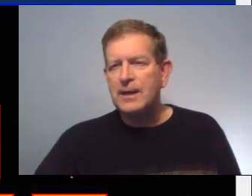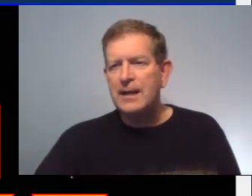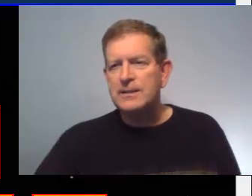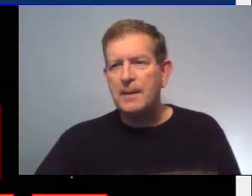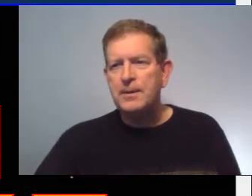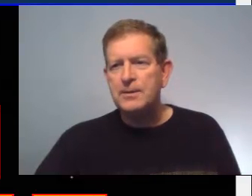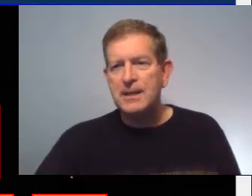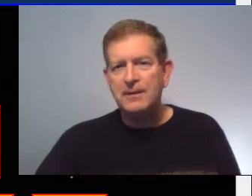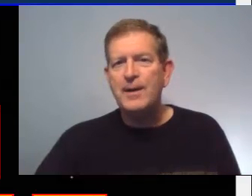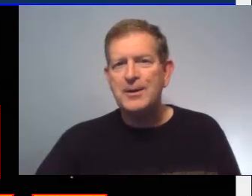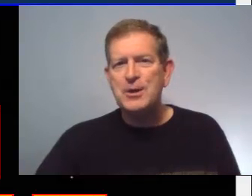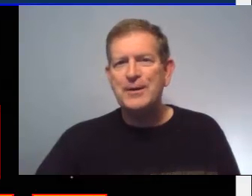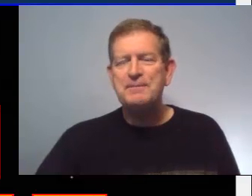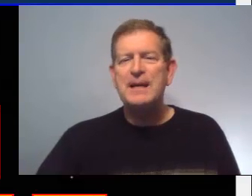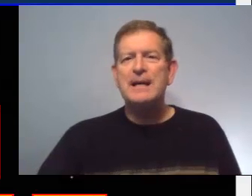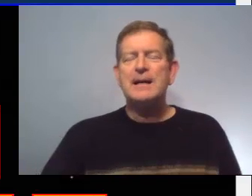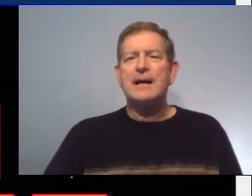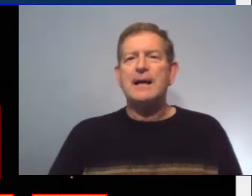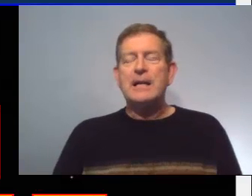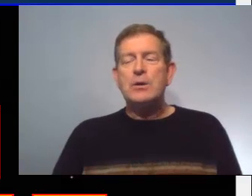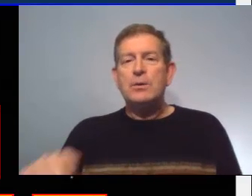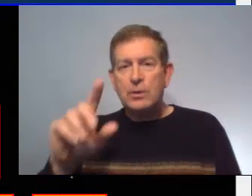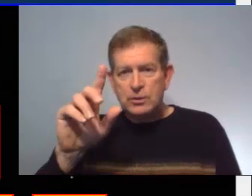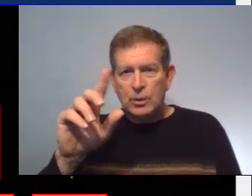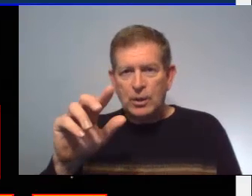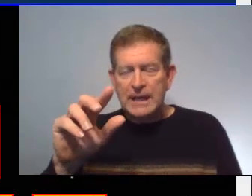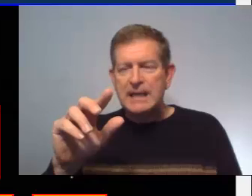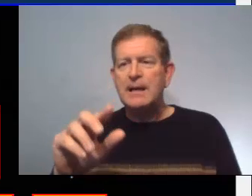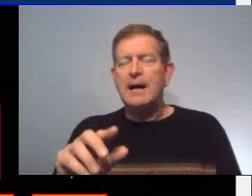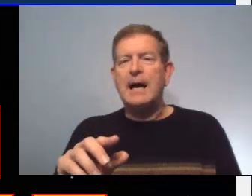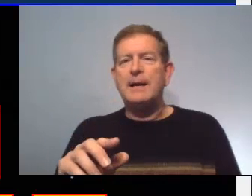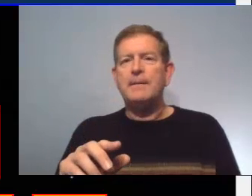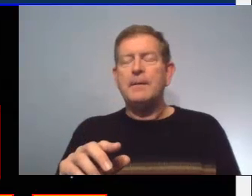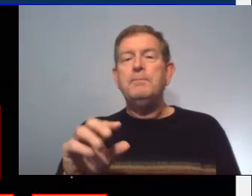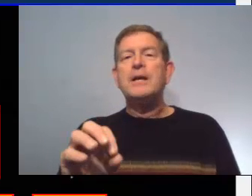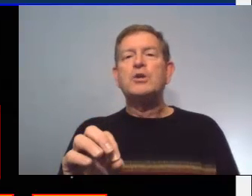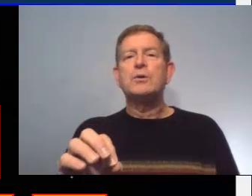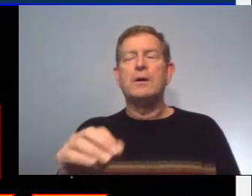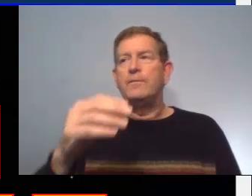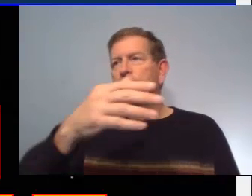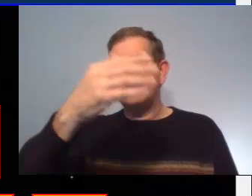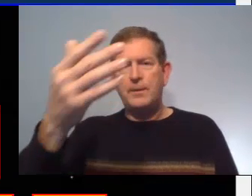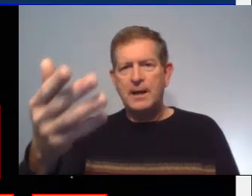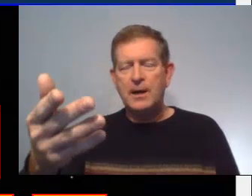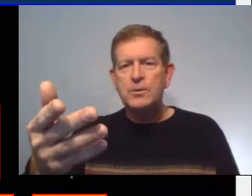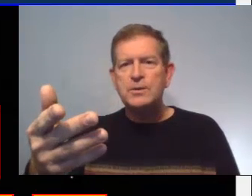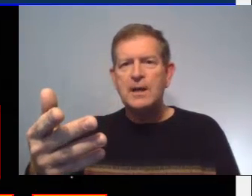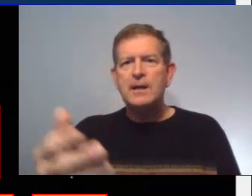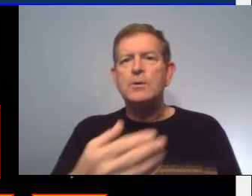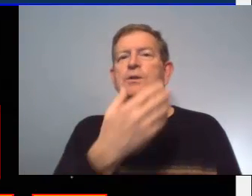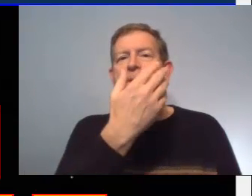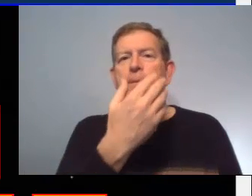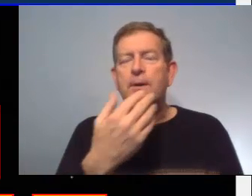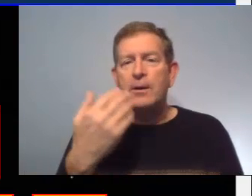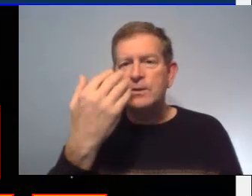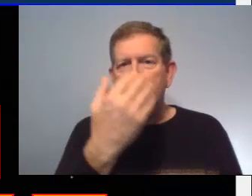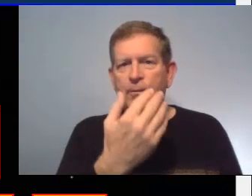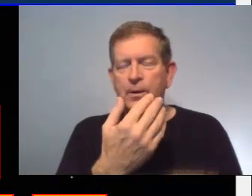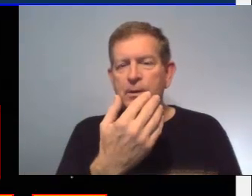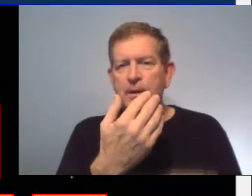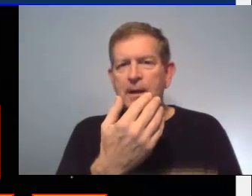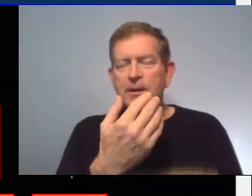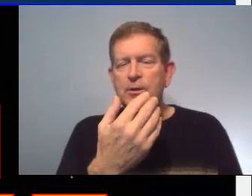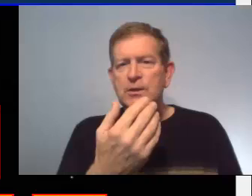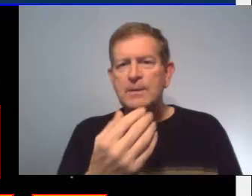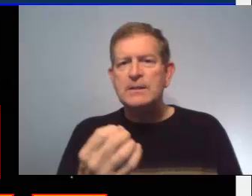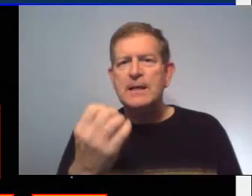with the lexicon, it's up here, take advantage of it. And you click on the picture of, for example, a house, you'll see me pronouncing it